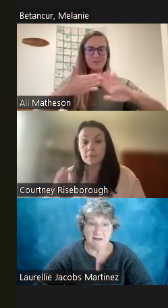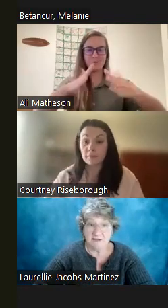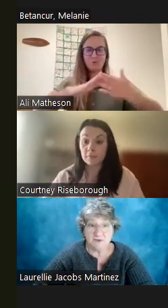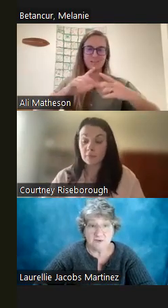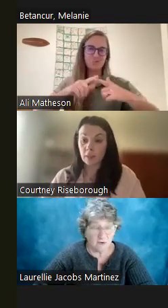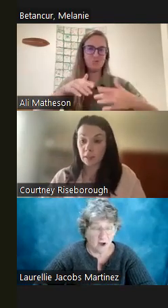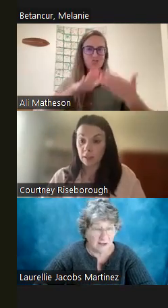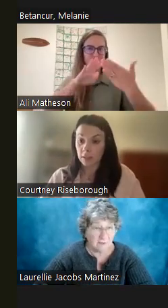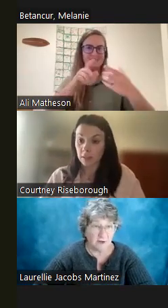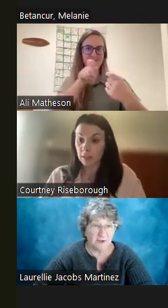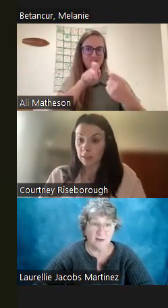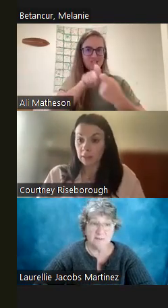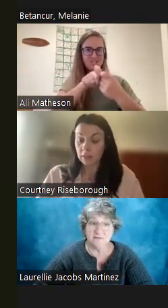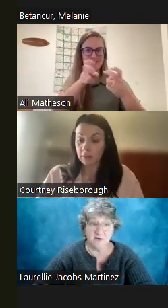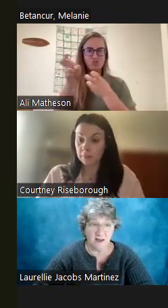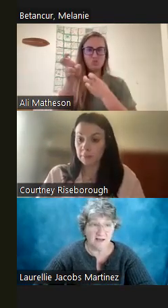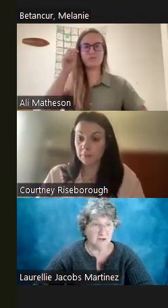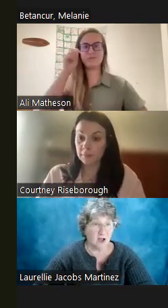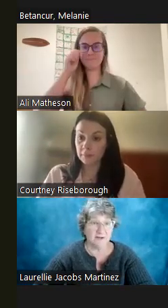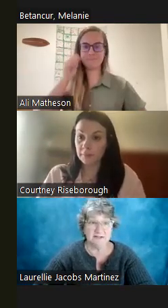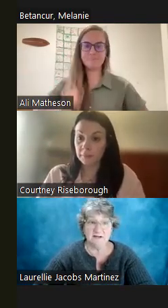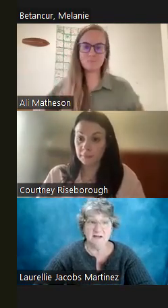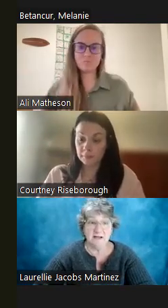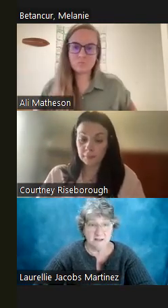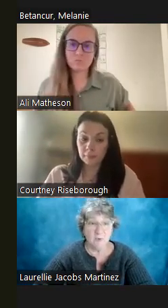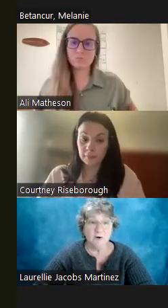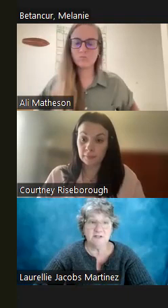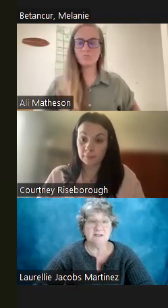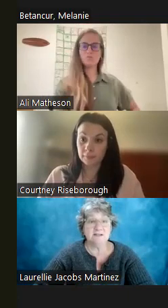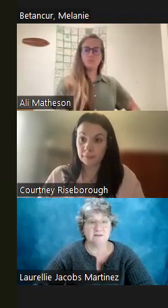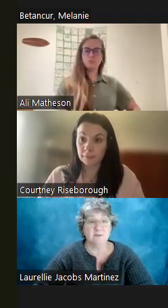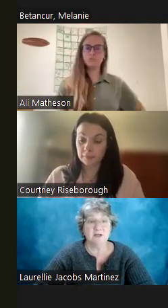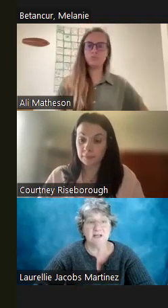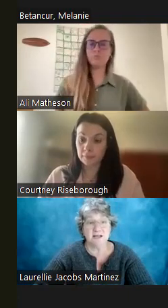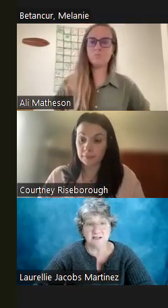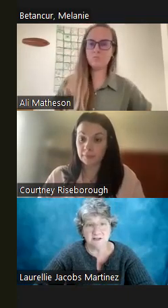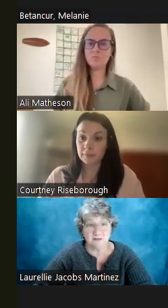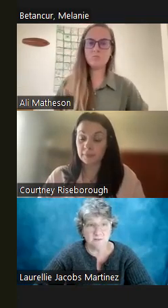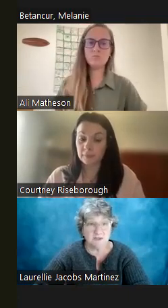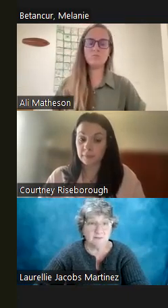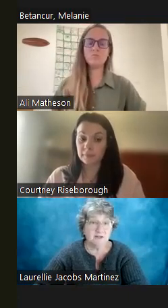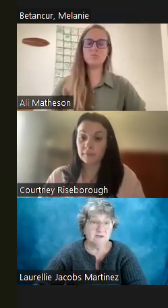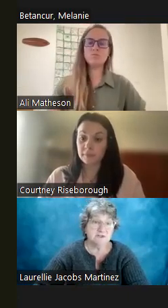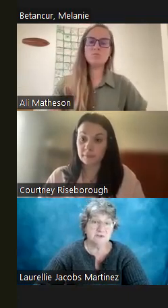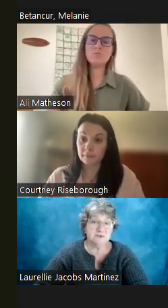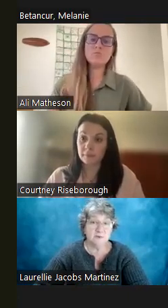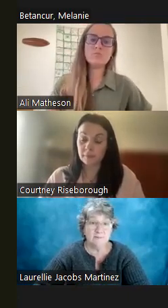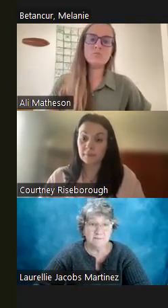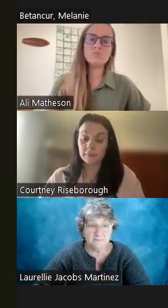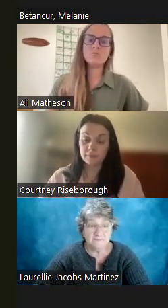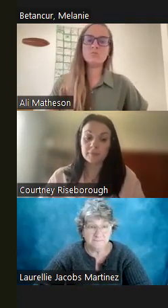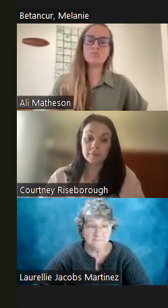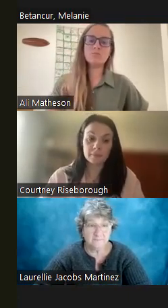have access to a variety of workshops on a variety of topics. And it's important that the deaf community has access to workshops on those issues as